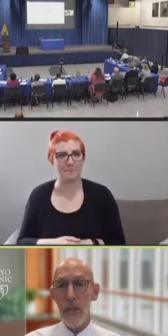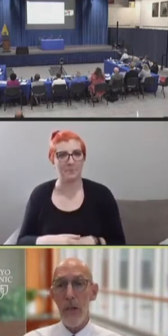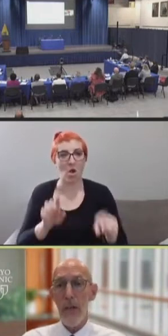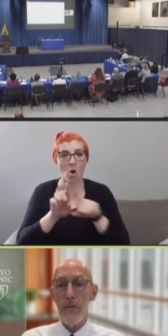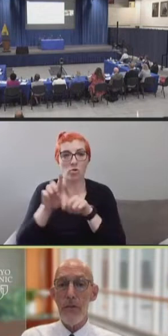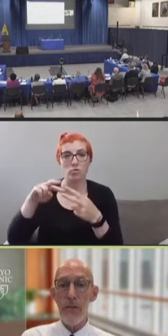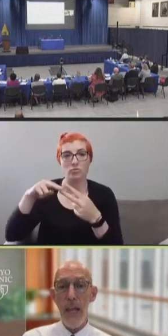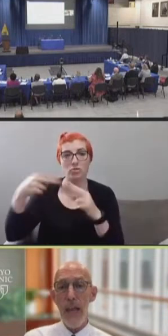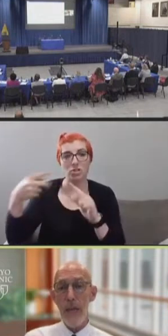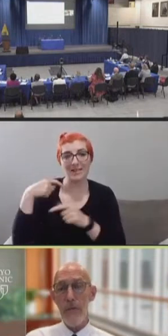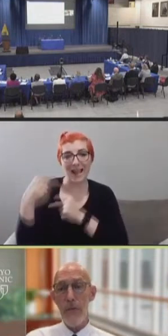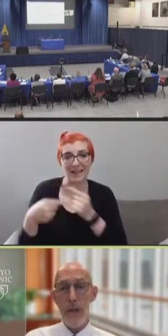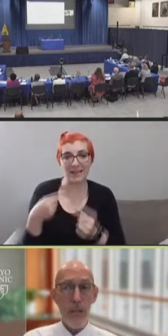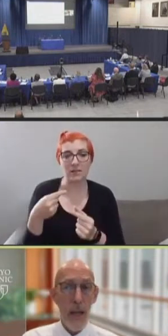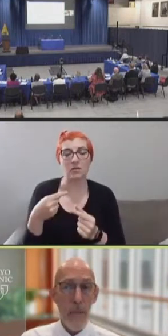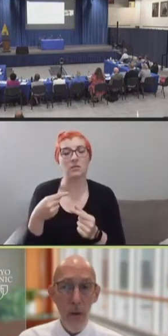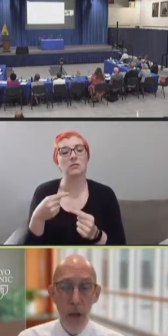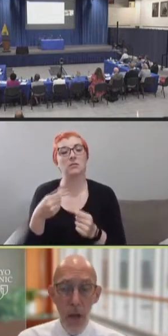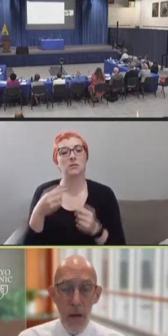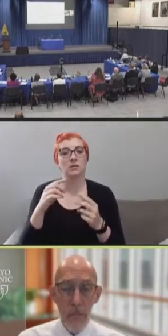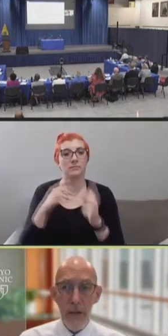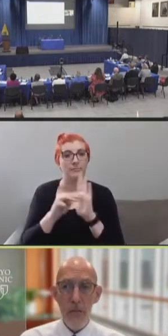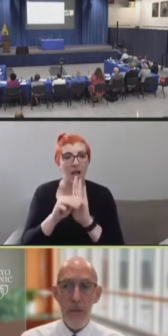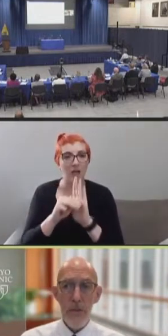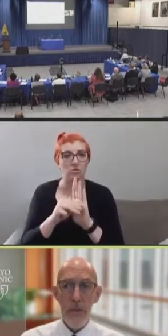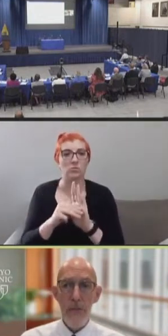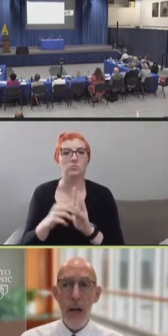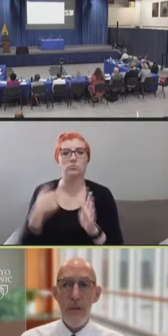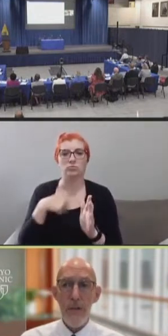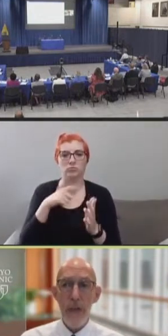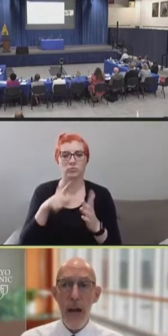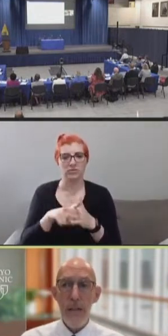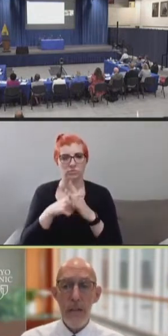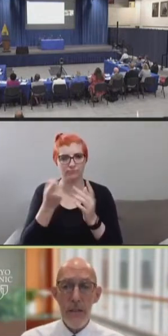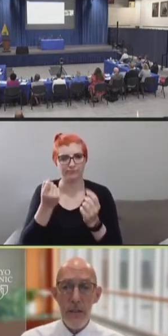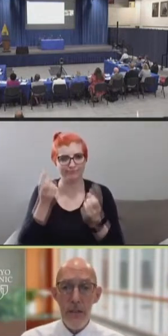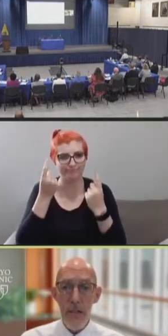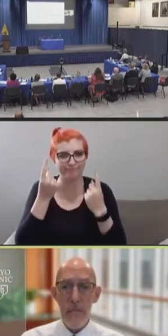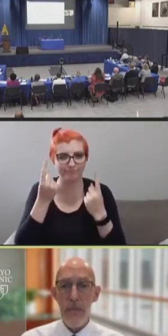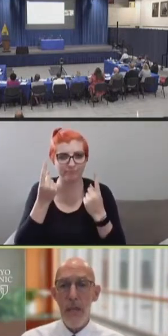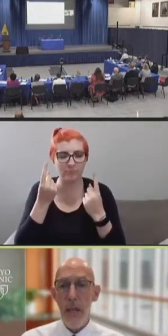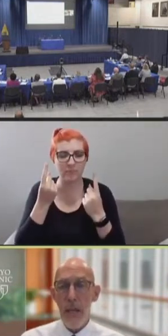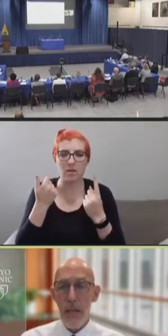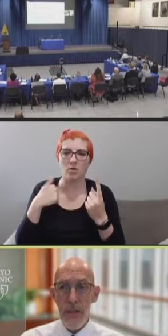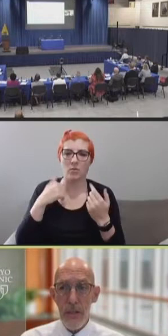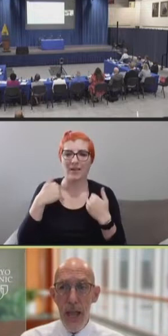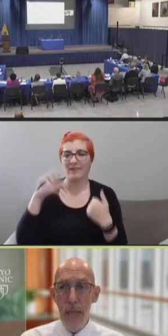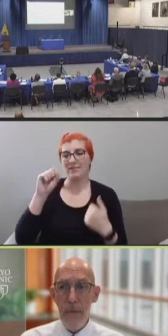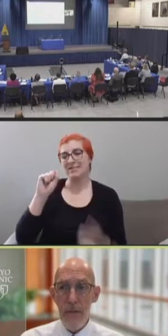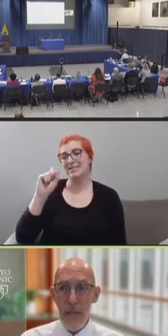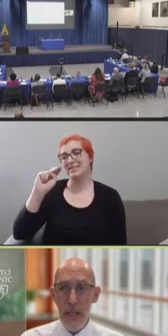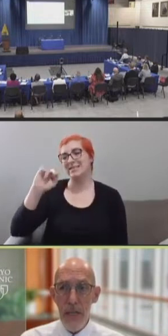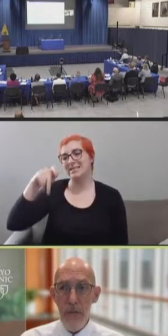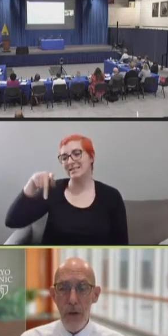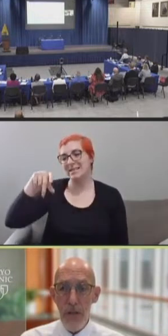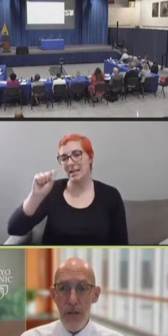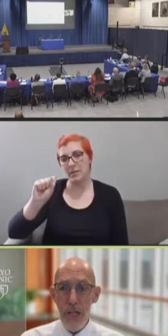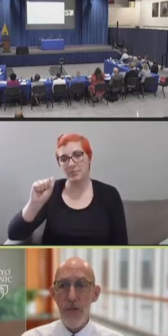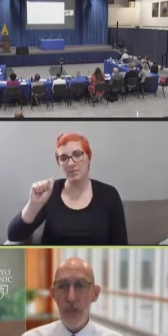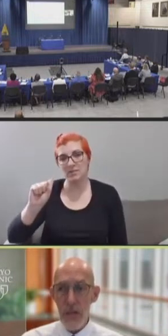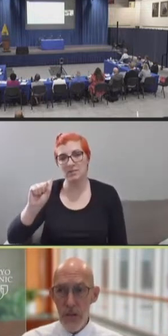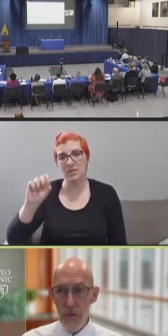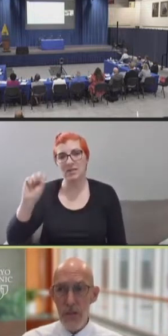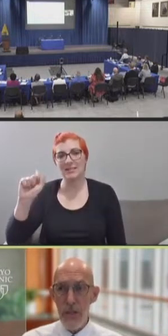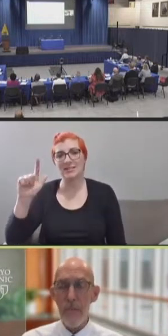increasingly we understand, for example, my group has defined SNPs in SLAM and